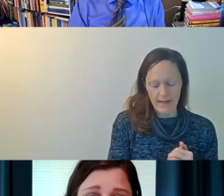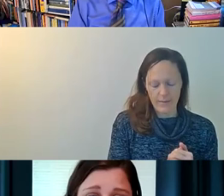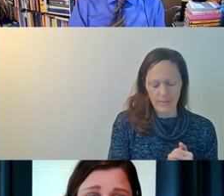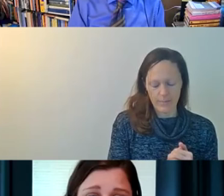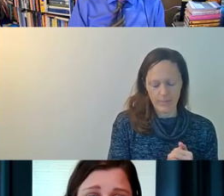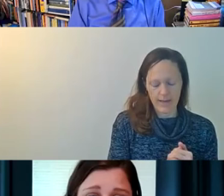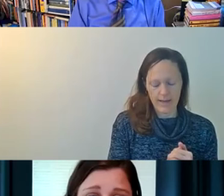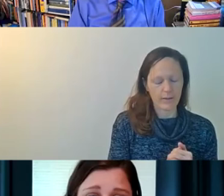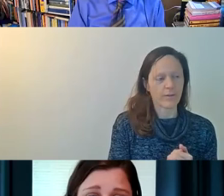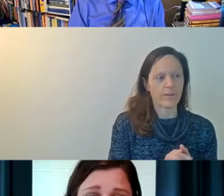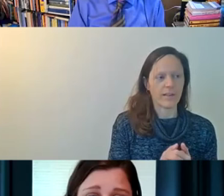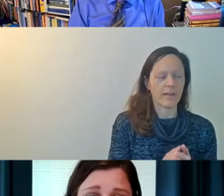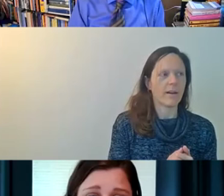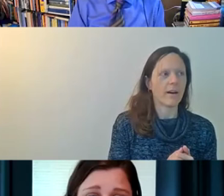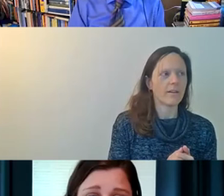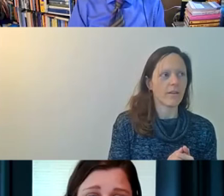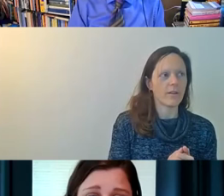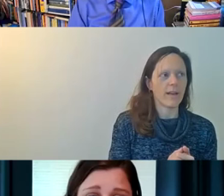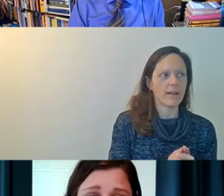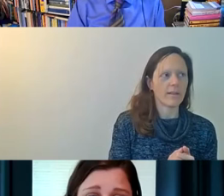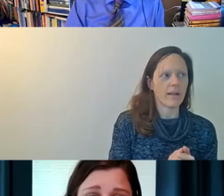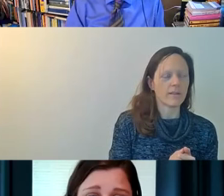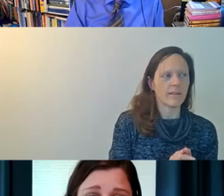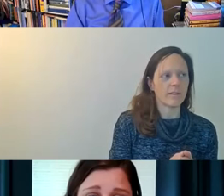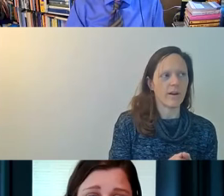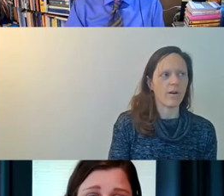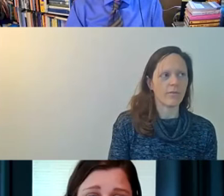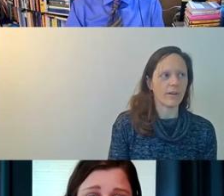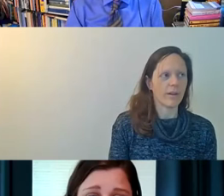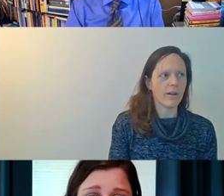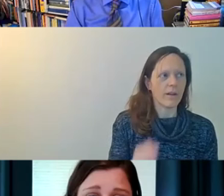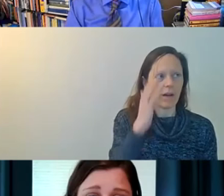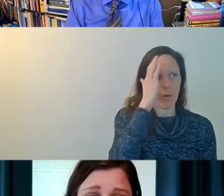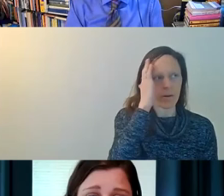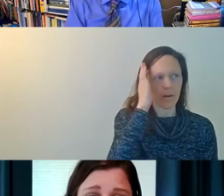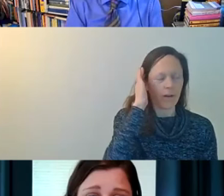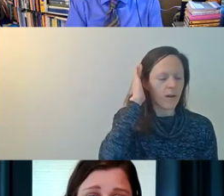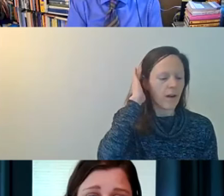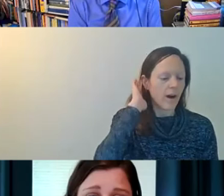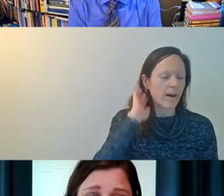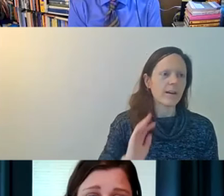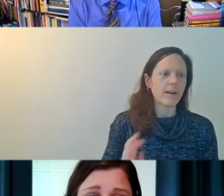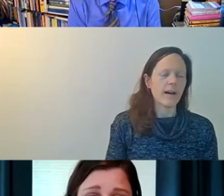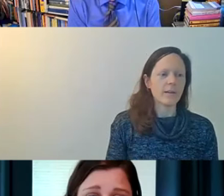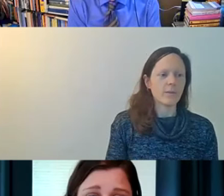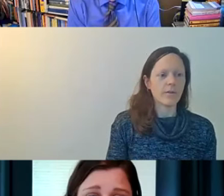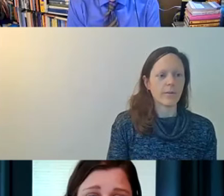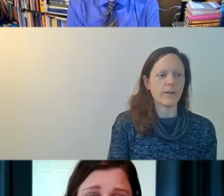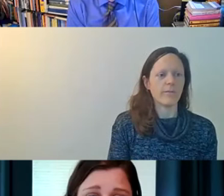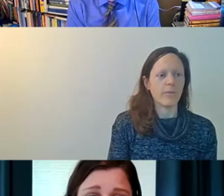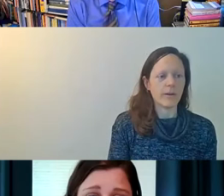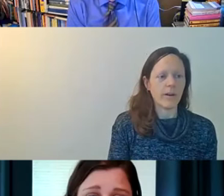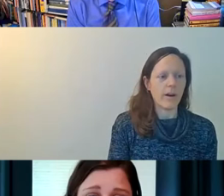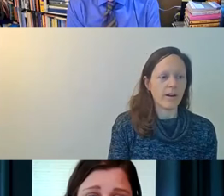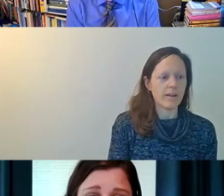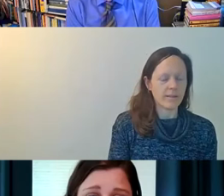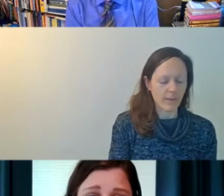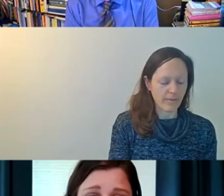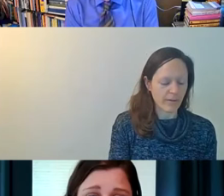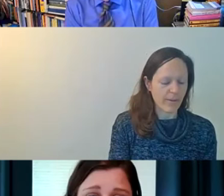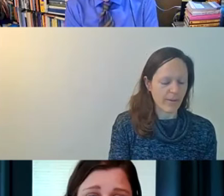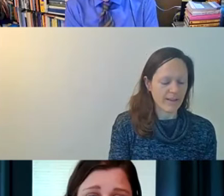at households earning under $30,000 a year, over 1/4 are, over 1 in 4